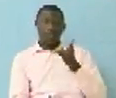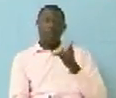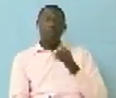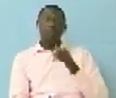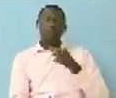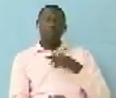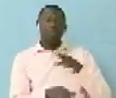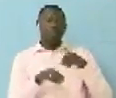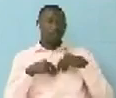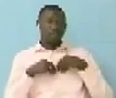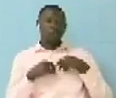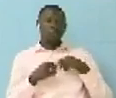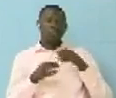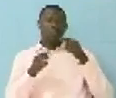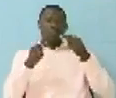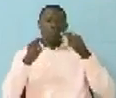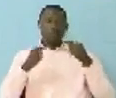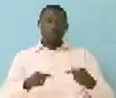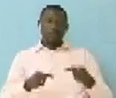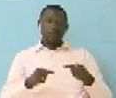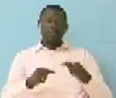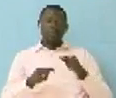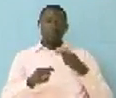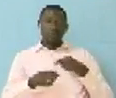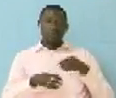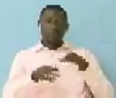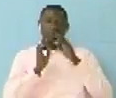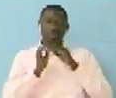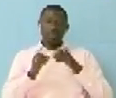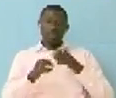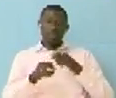his statement was taken in a particular room